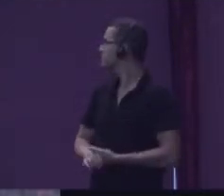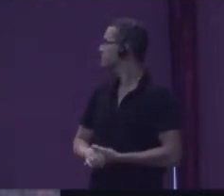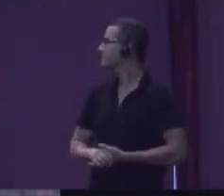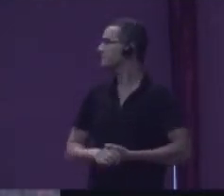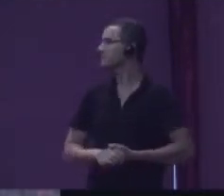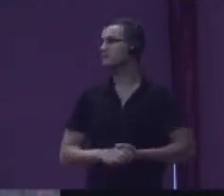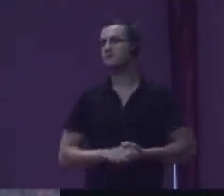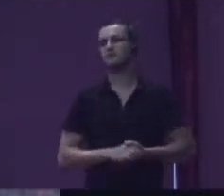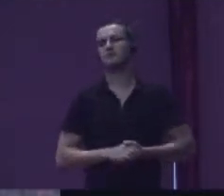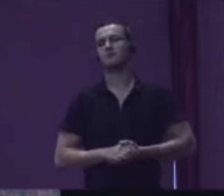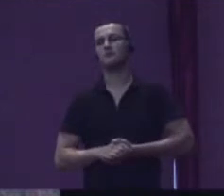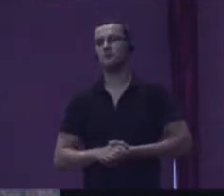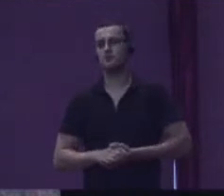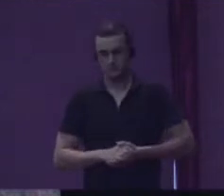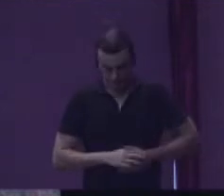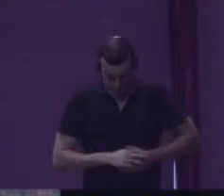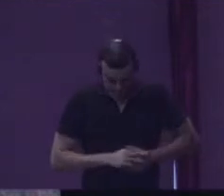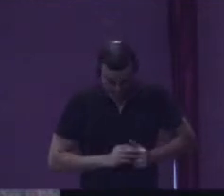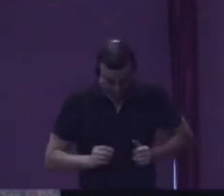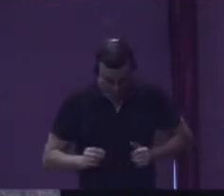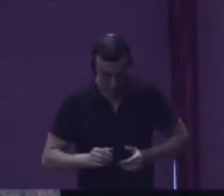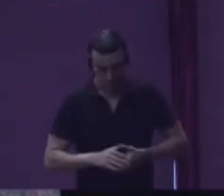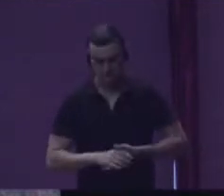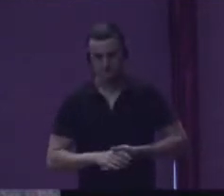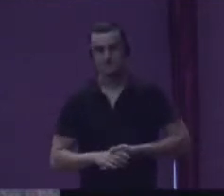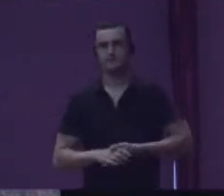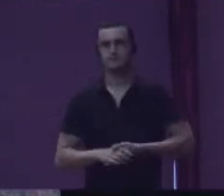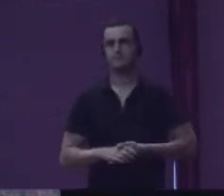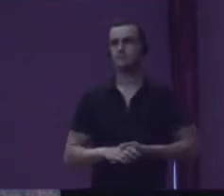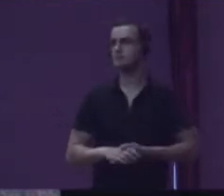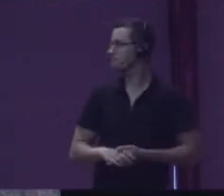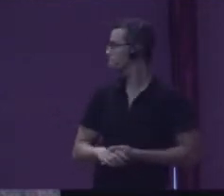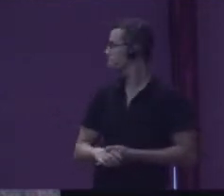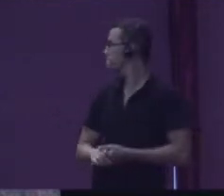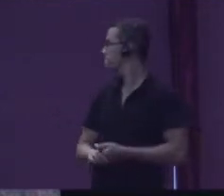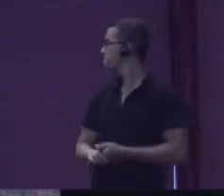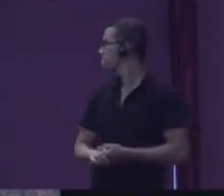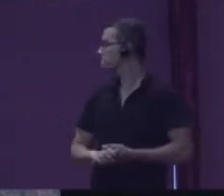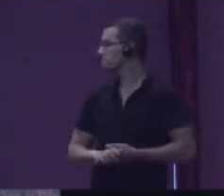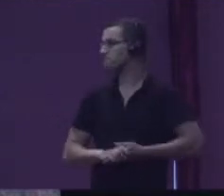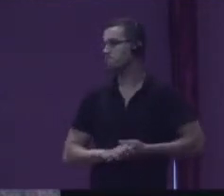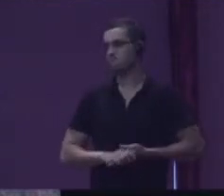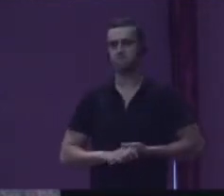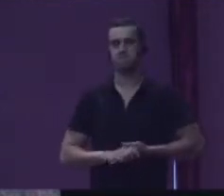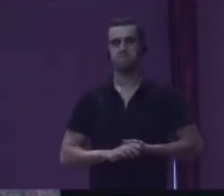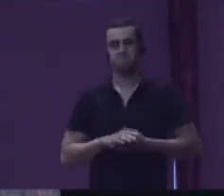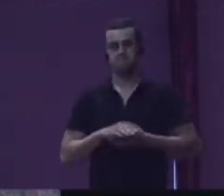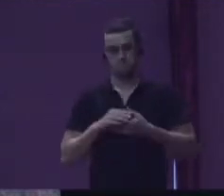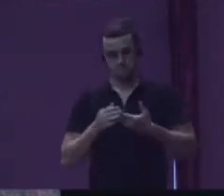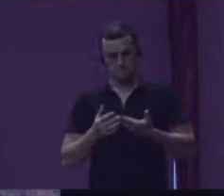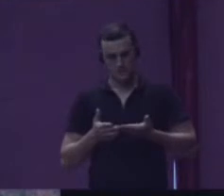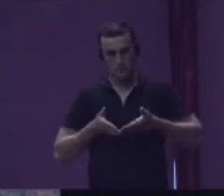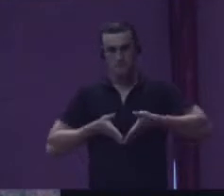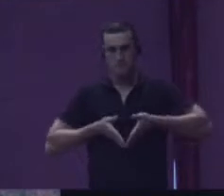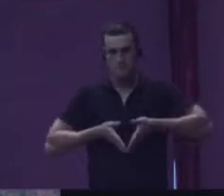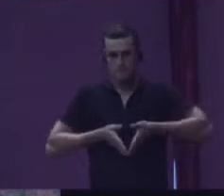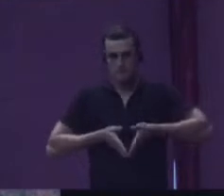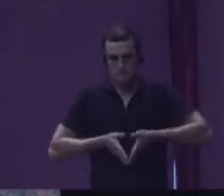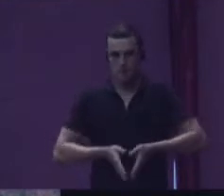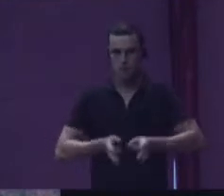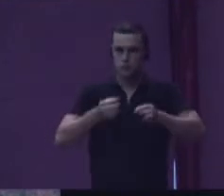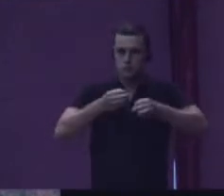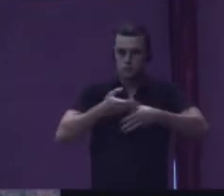After the birth, they tie an abdominal binder, which they believe